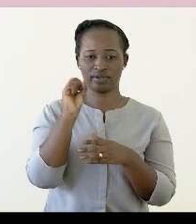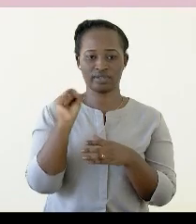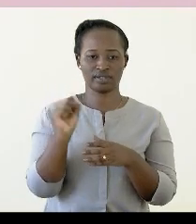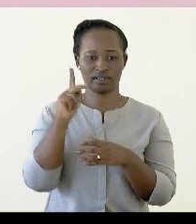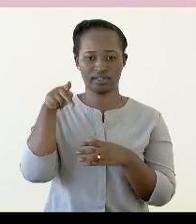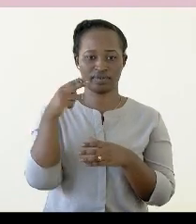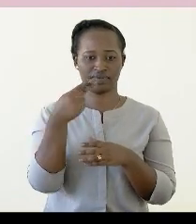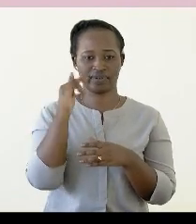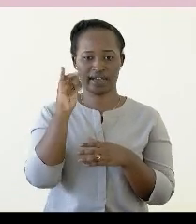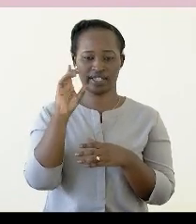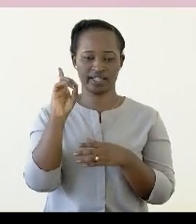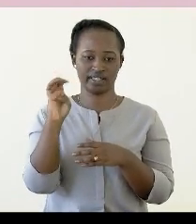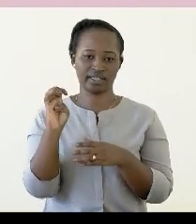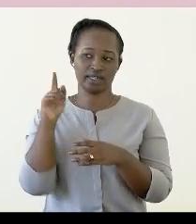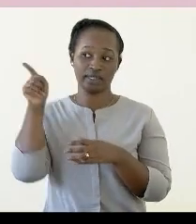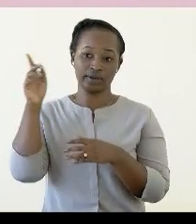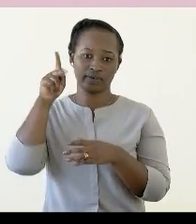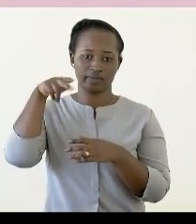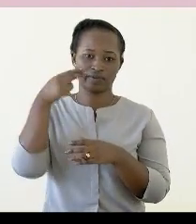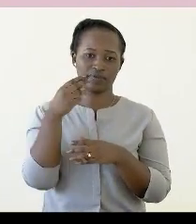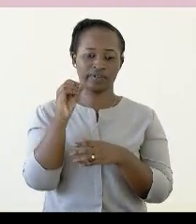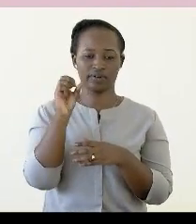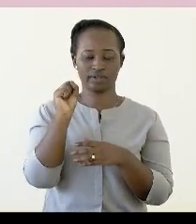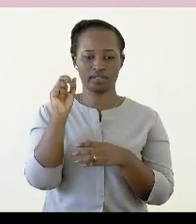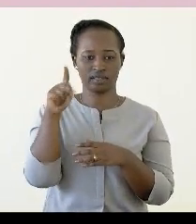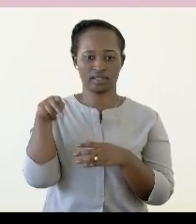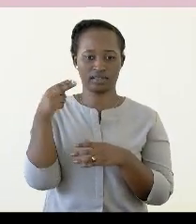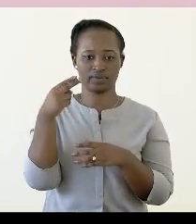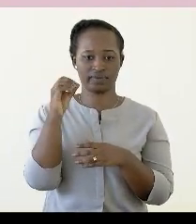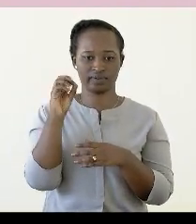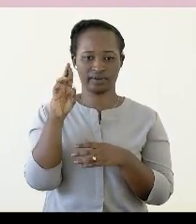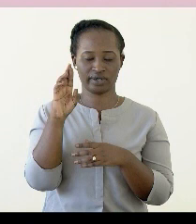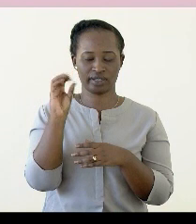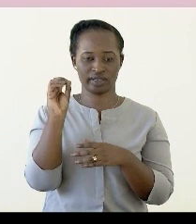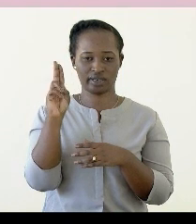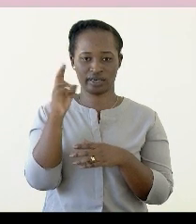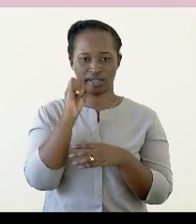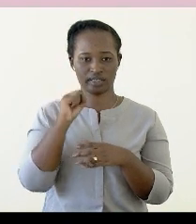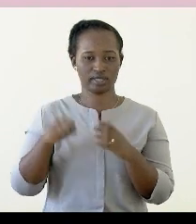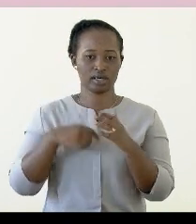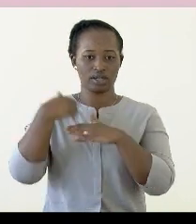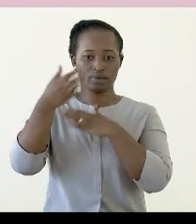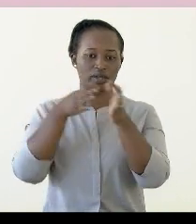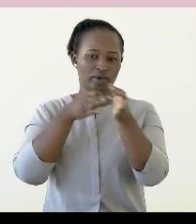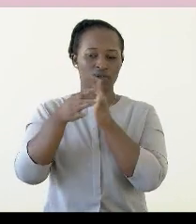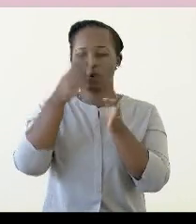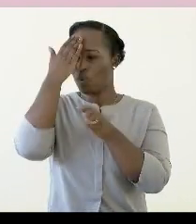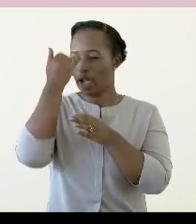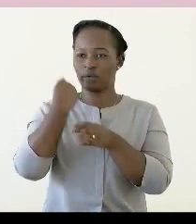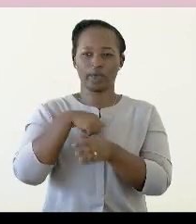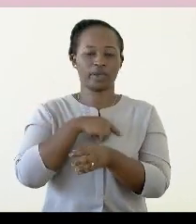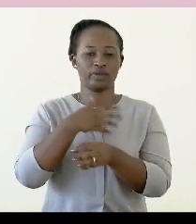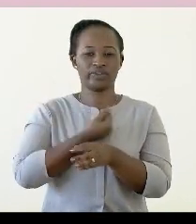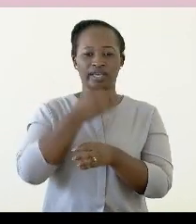course, will be phosphorus with the 3 negative. We will explain later why we have these 3 negatives, these charges.